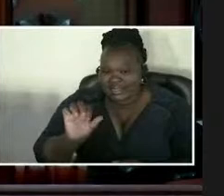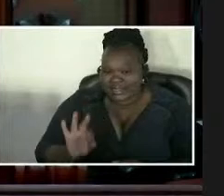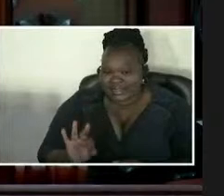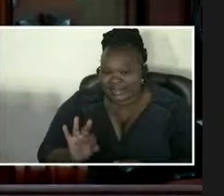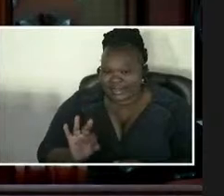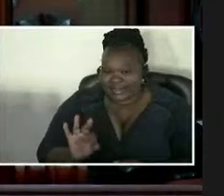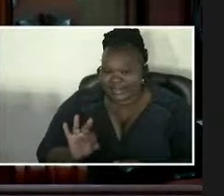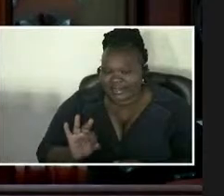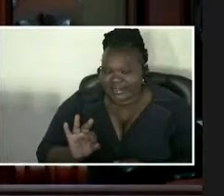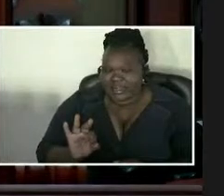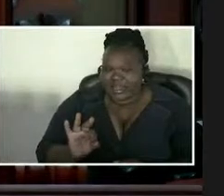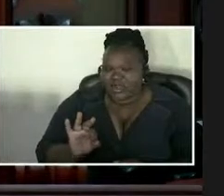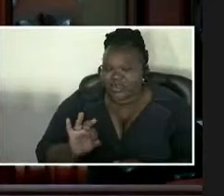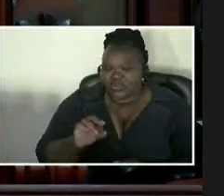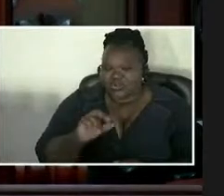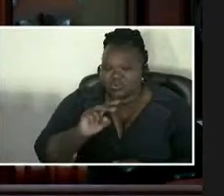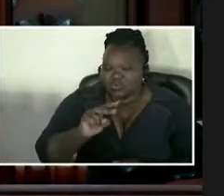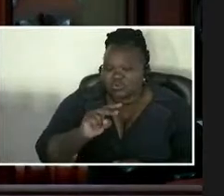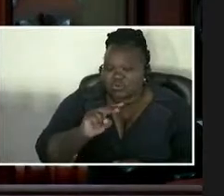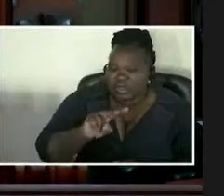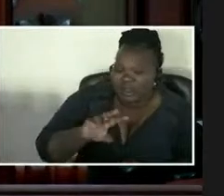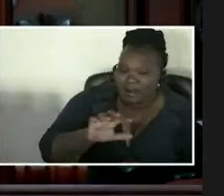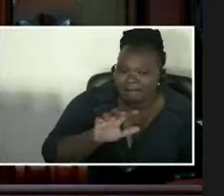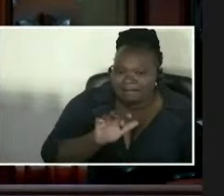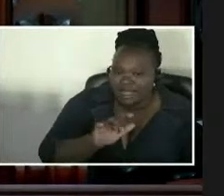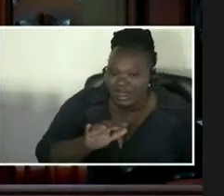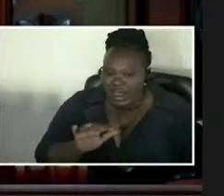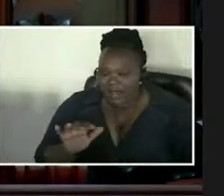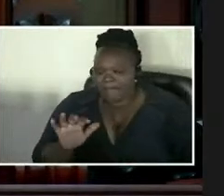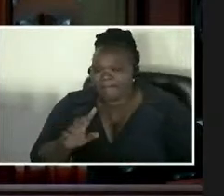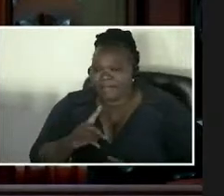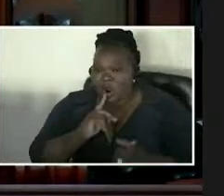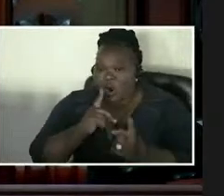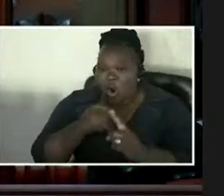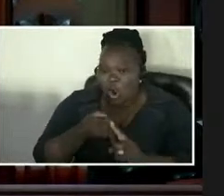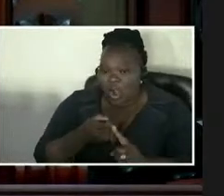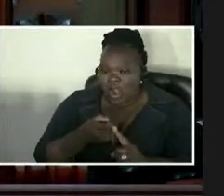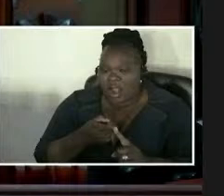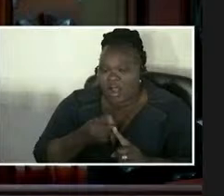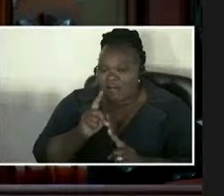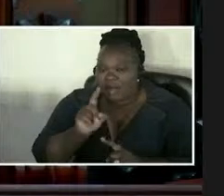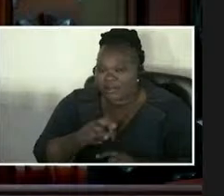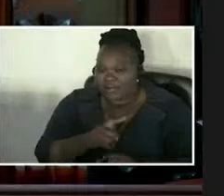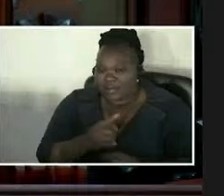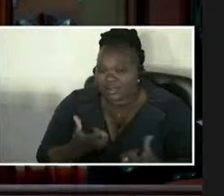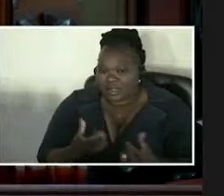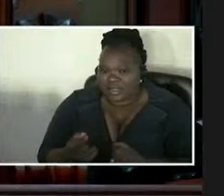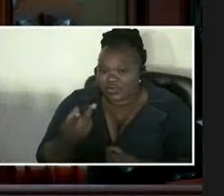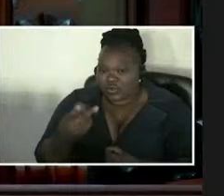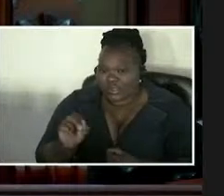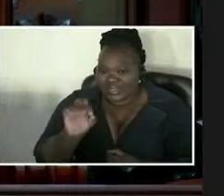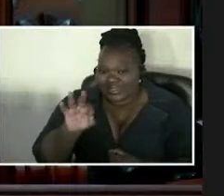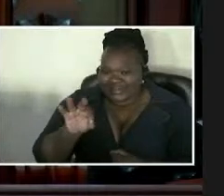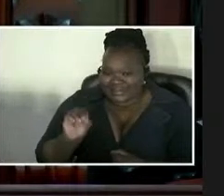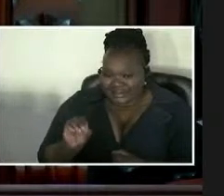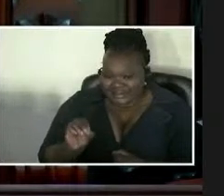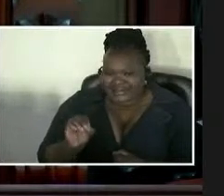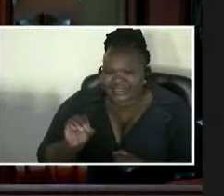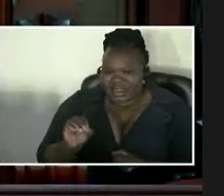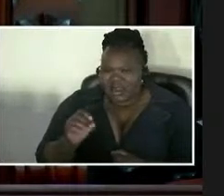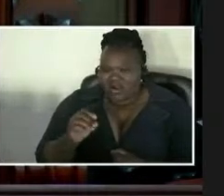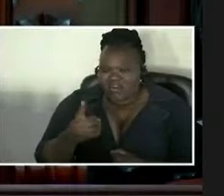2015 millennium development goals looks likely to be repeated in 2030 for maternal for maternal